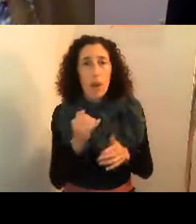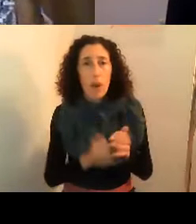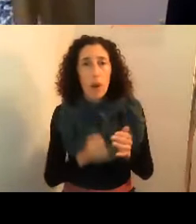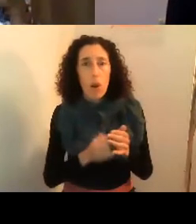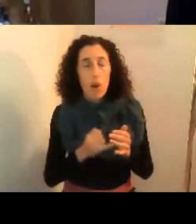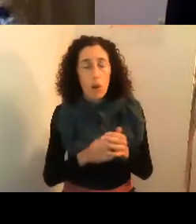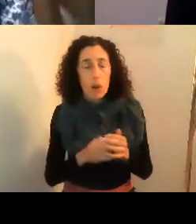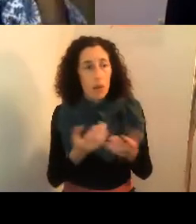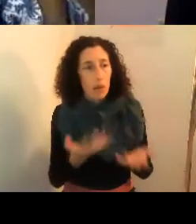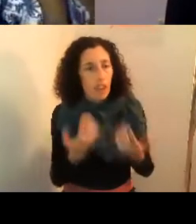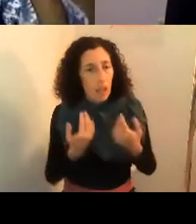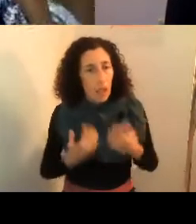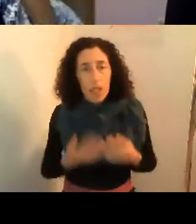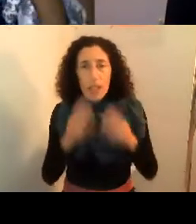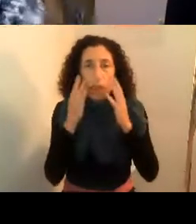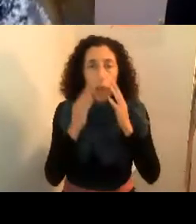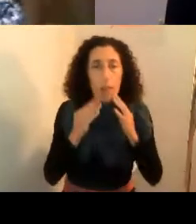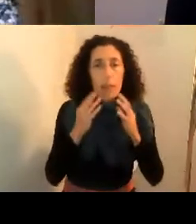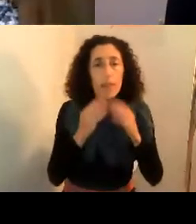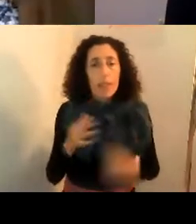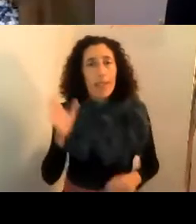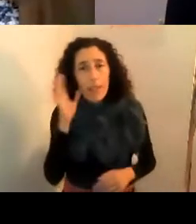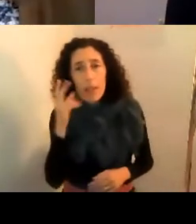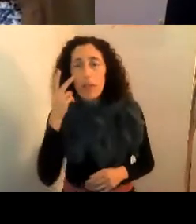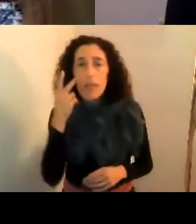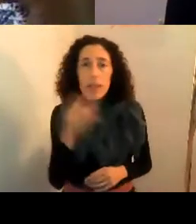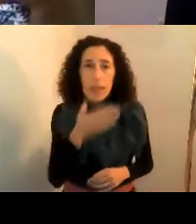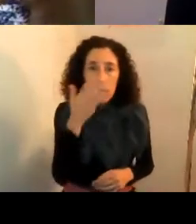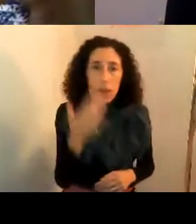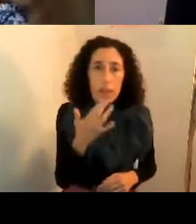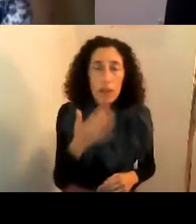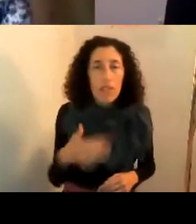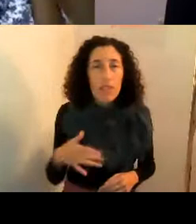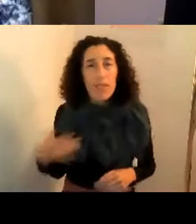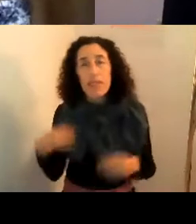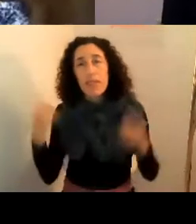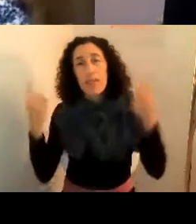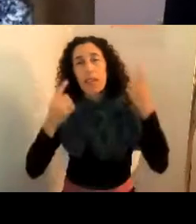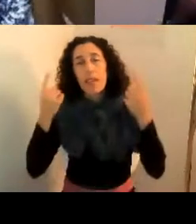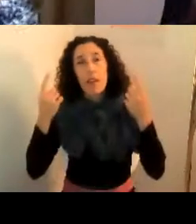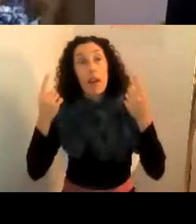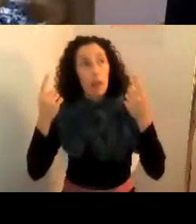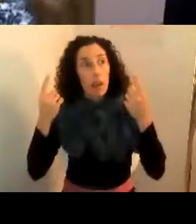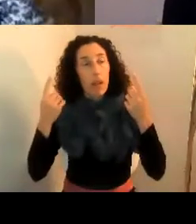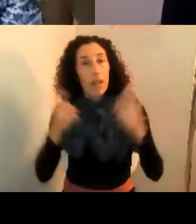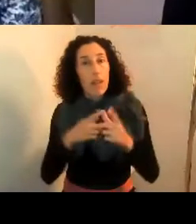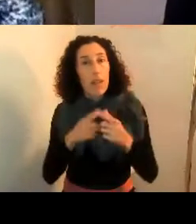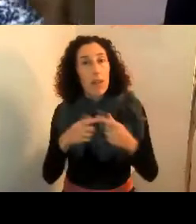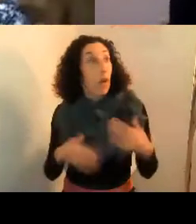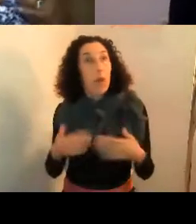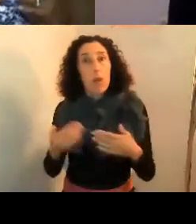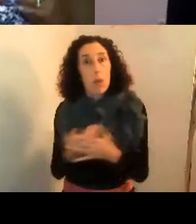this idea of extreme, I won't use radical again, extreme honesty